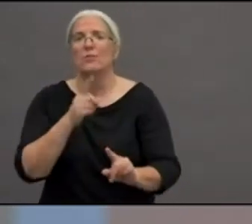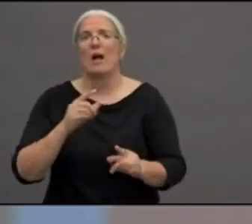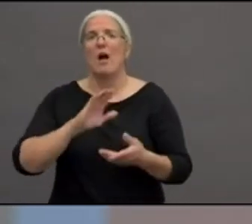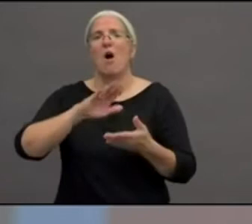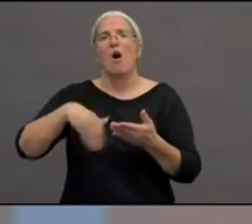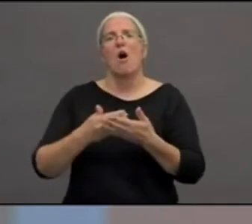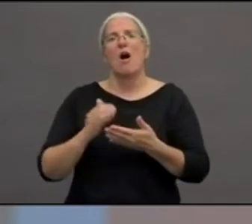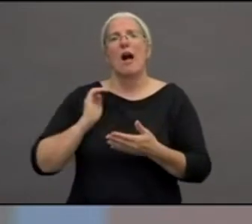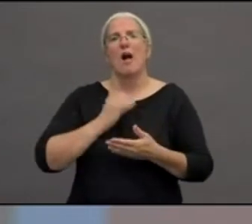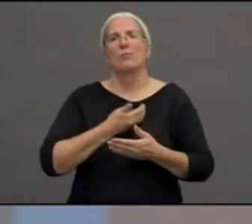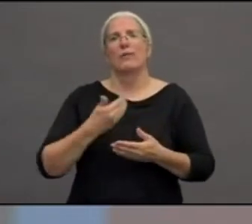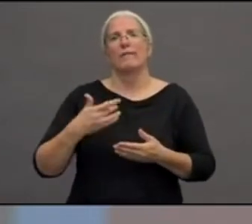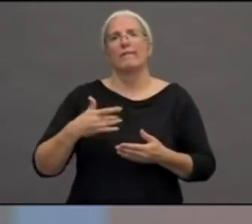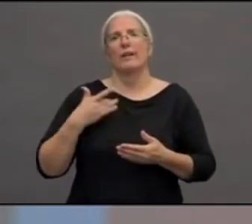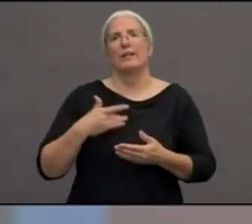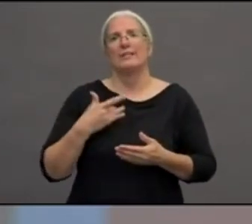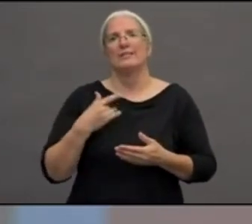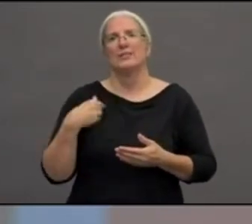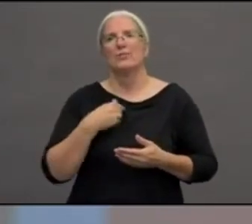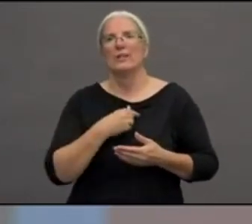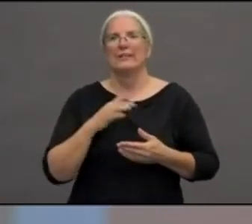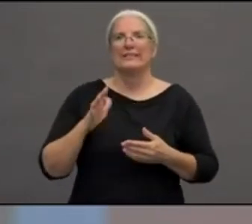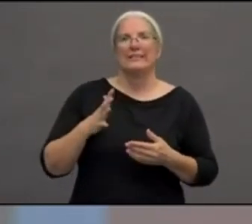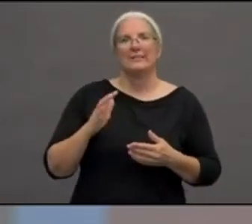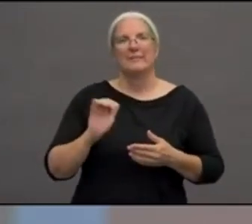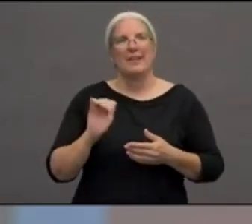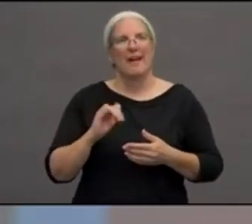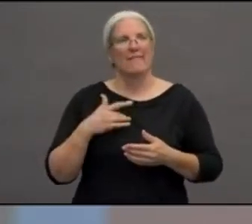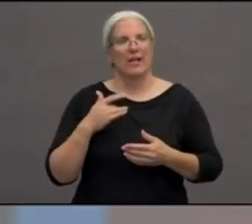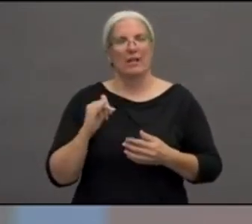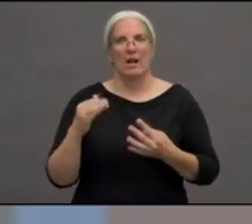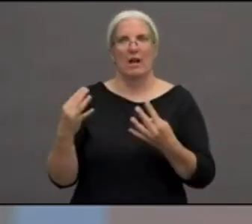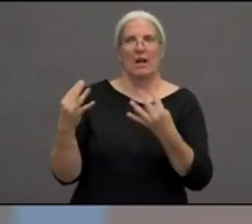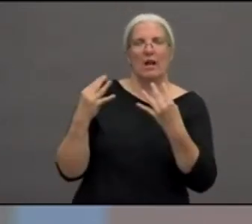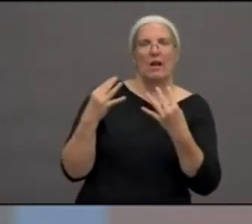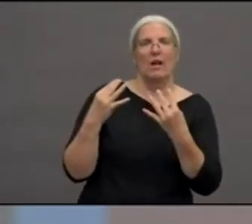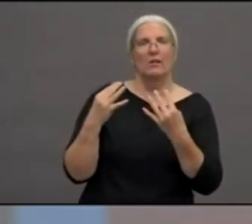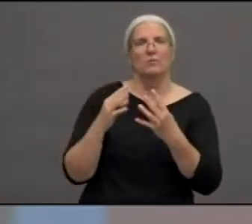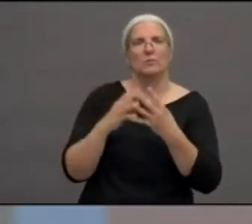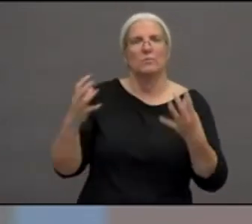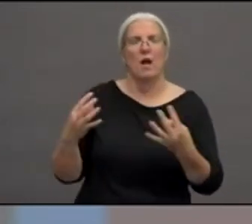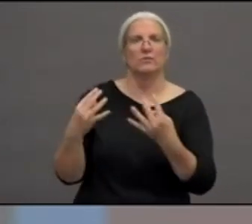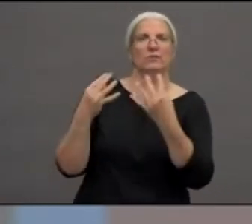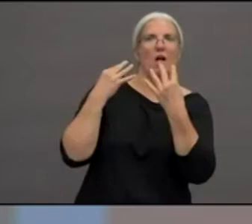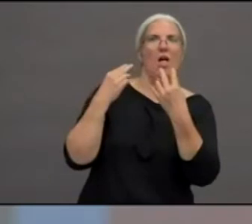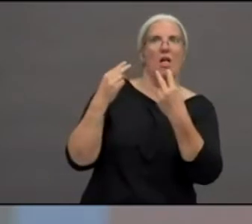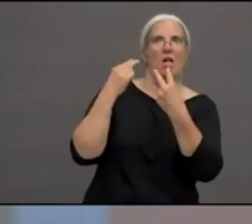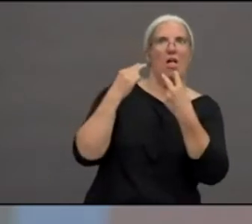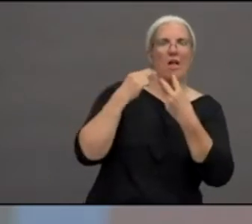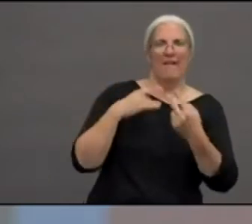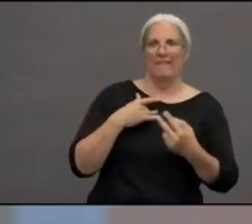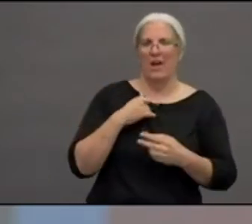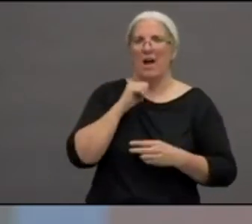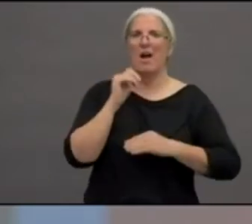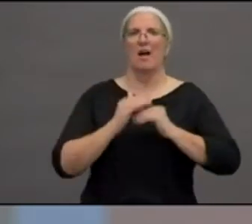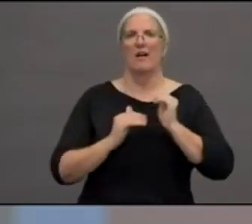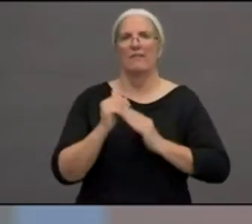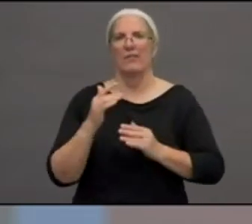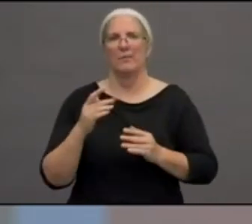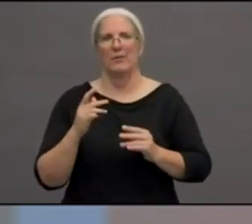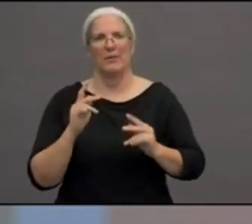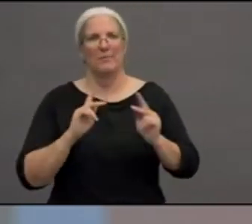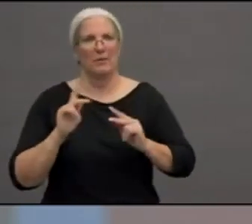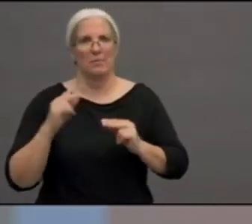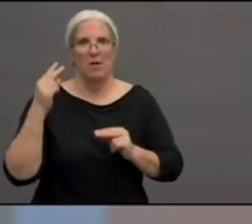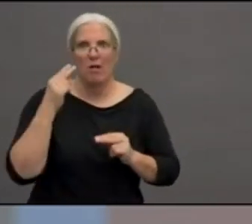maybe we're a little bit on display, like everybody's watching us. You might even feel a little self-conscious about people watching you to see